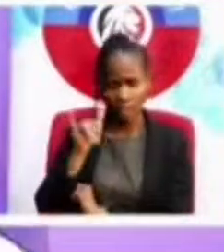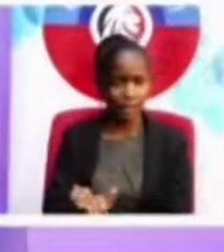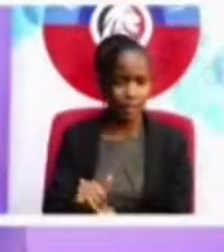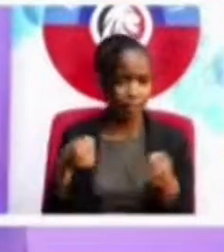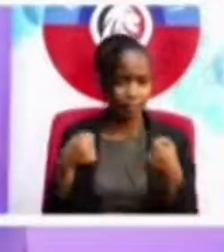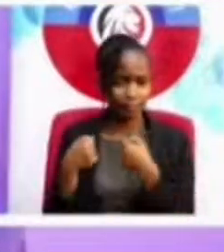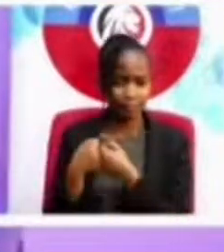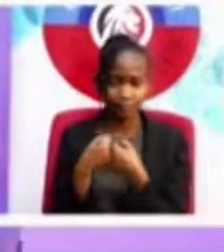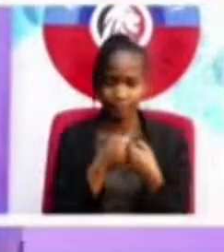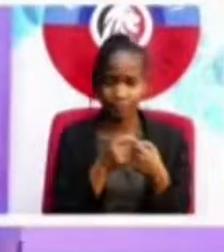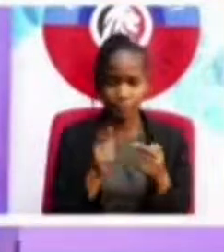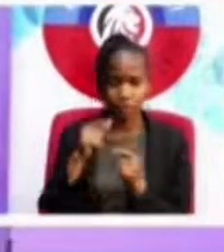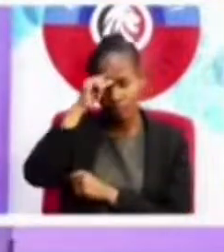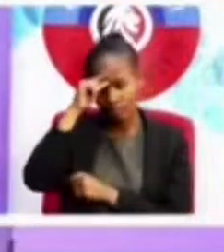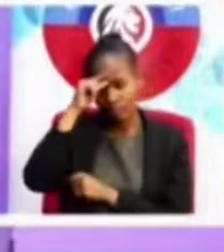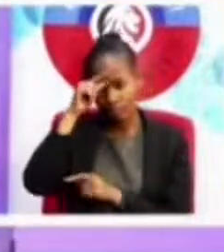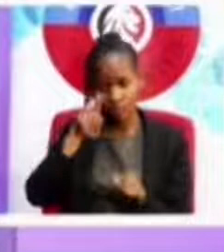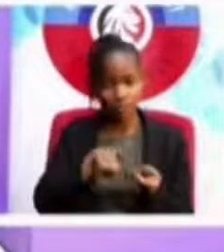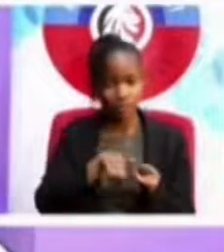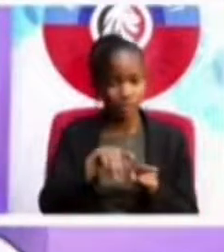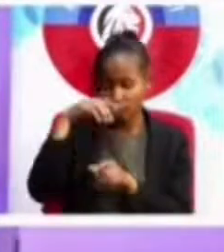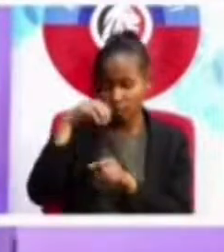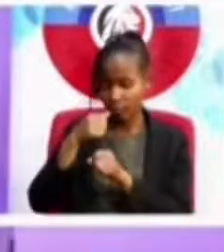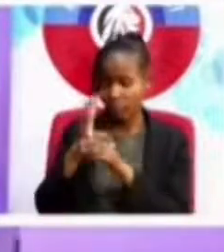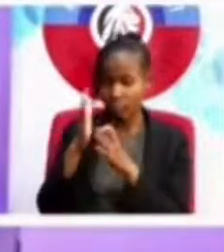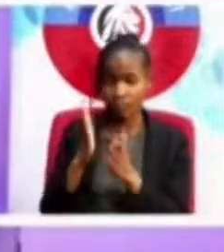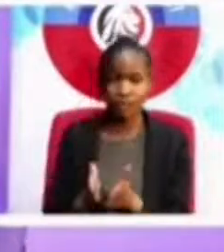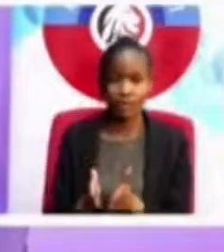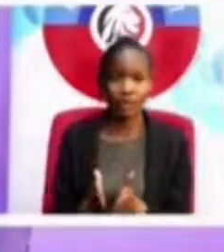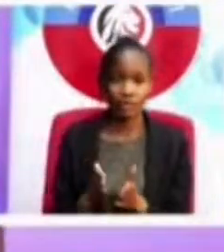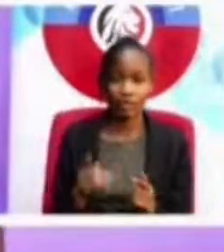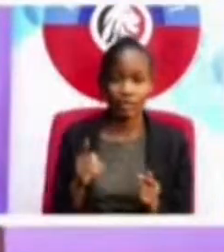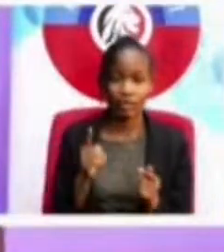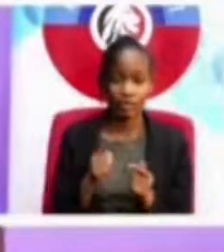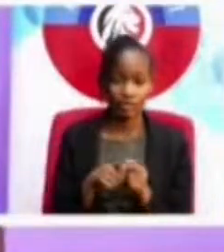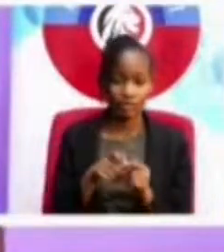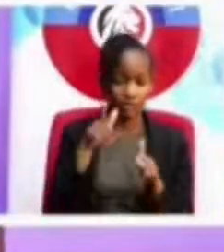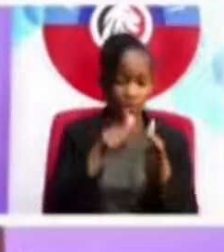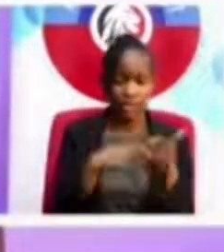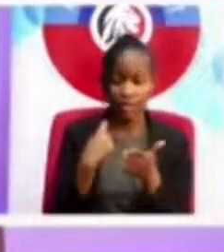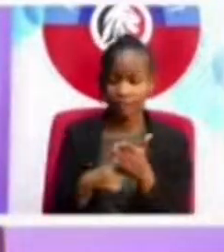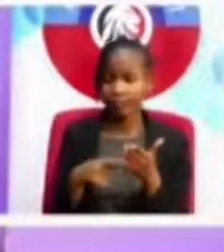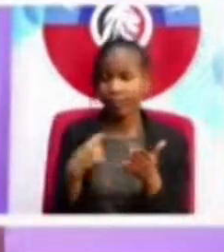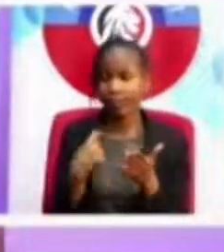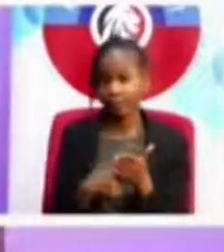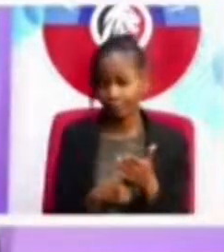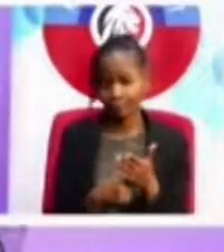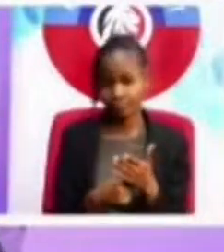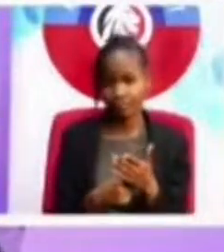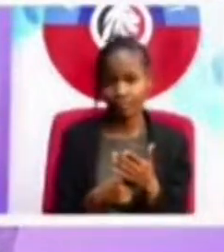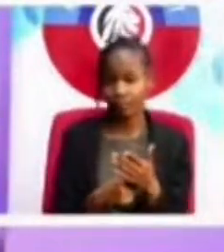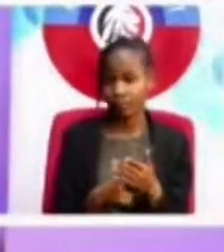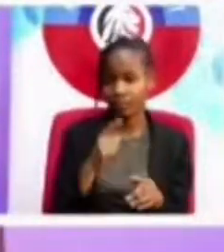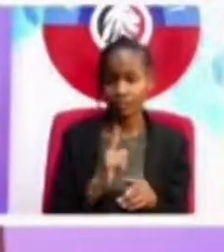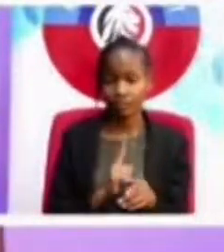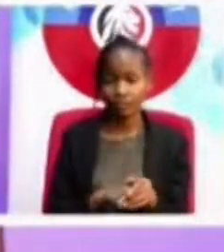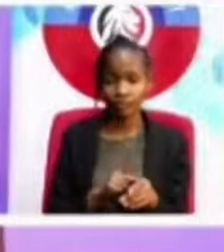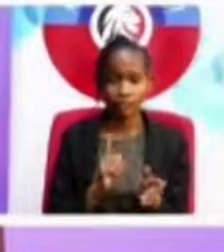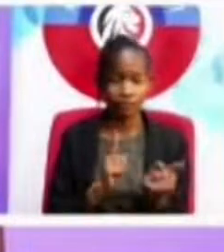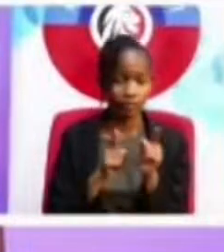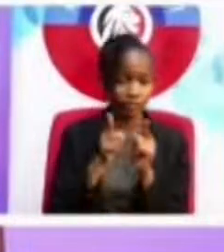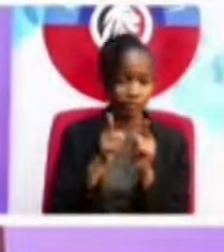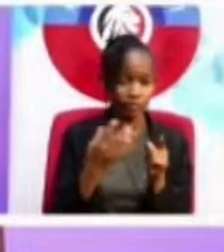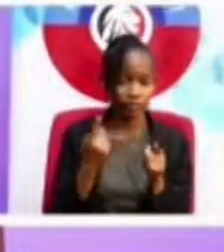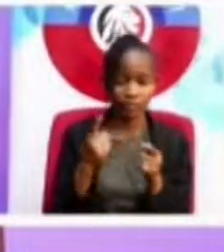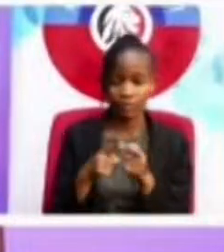government and to policymakers specifically is to reduce tax expenditure, while the challenge to the Revenue Authority is